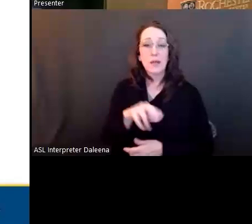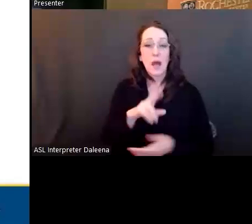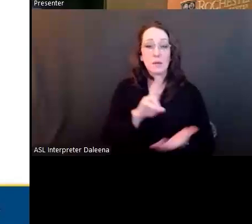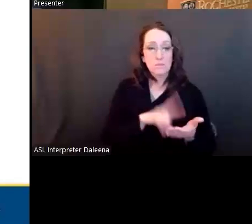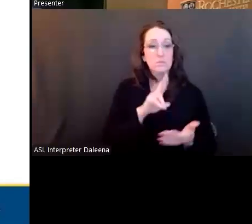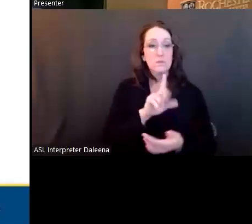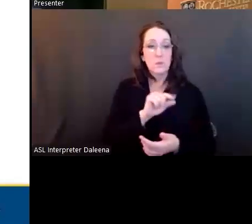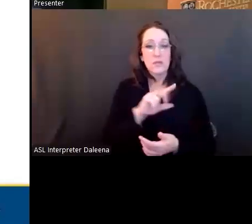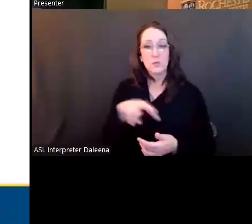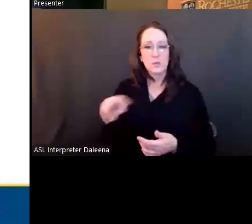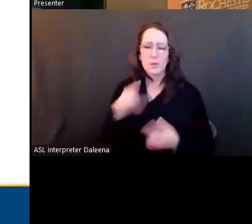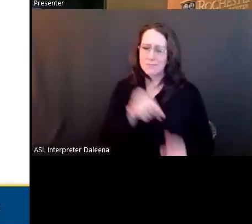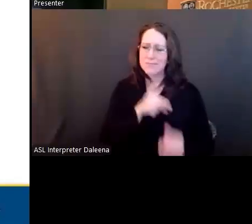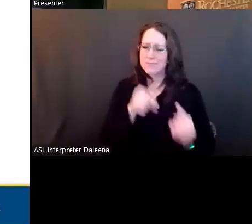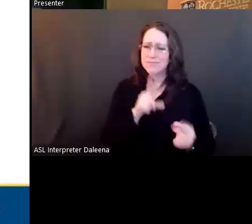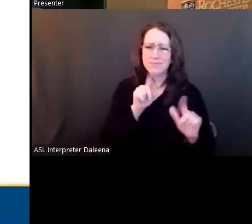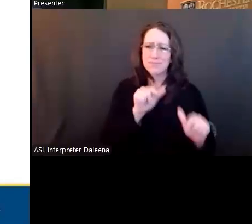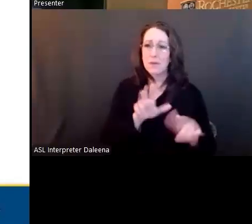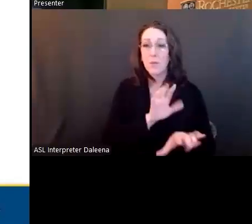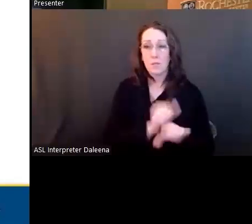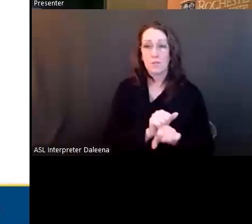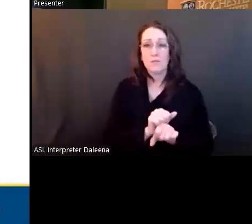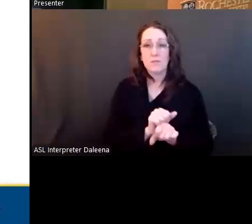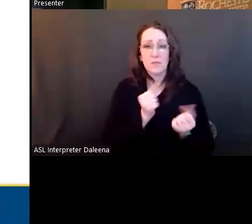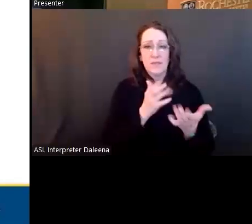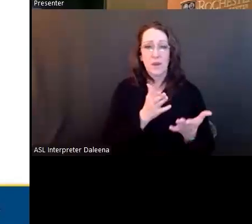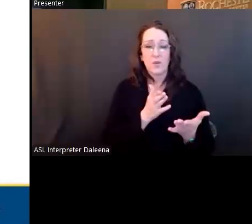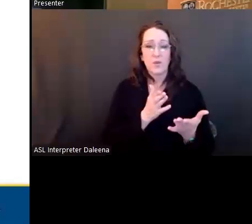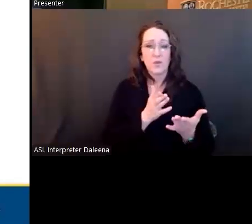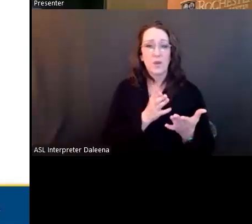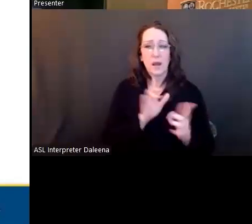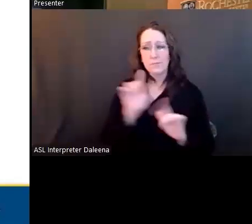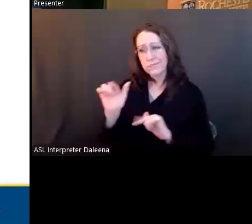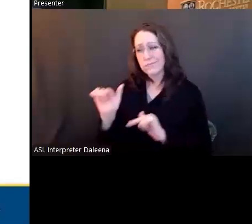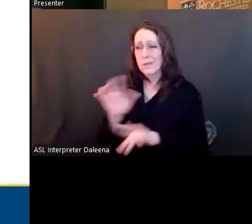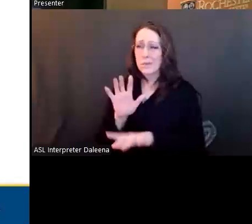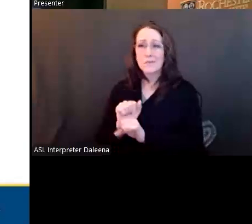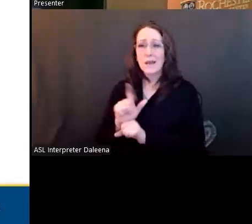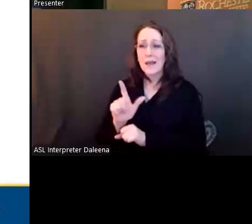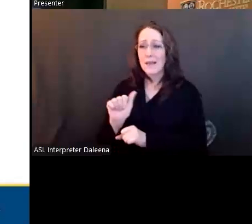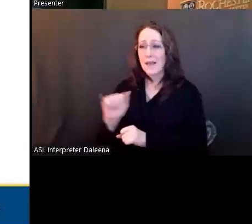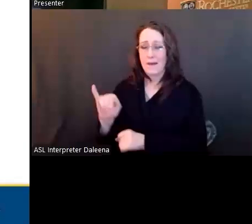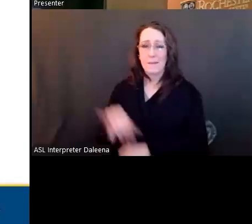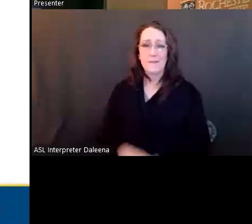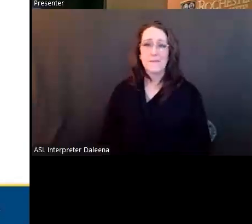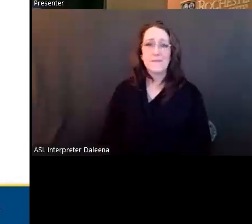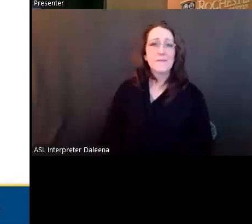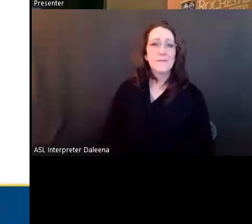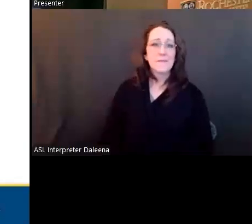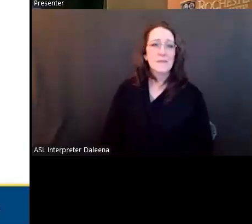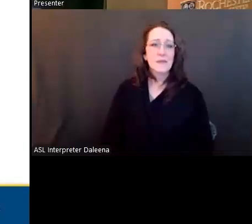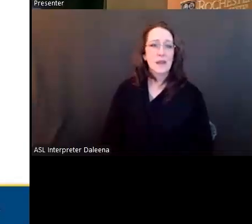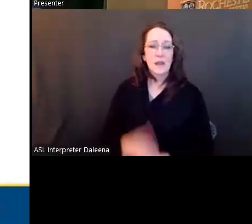had difficulty attending appointments with providers and attending appointments to receive her LAI. Despite being followed